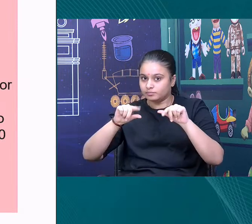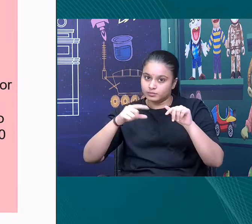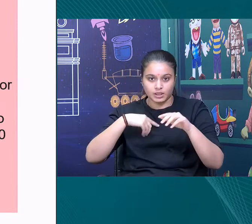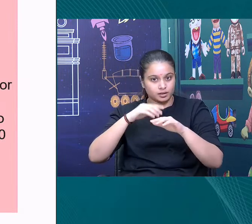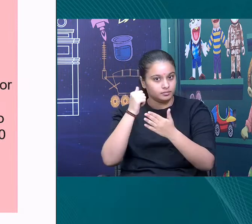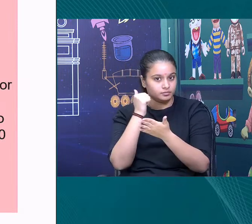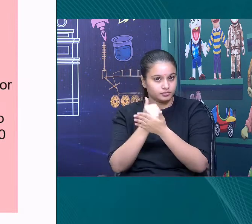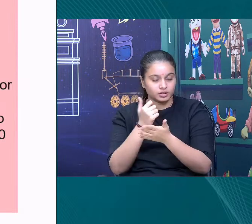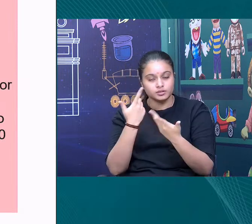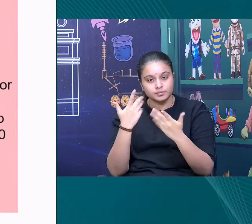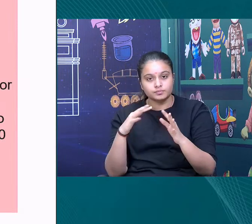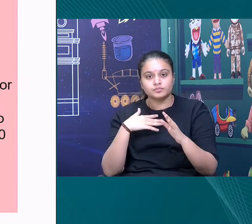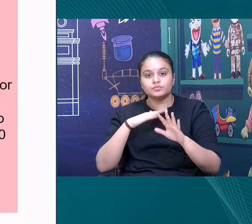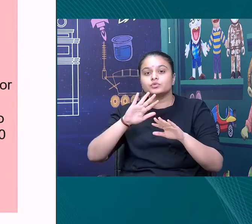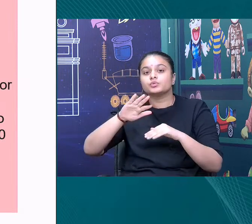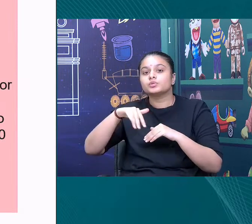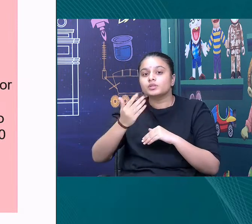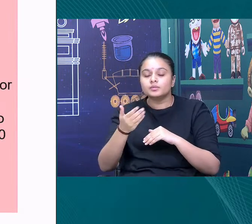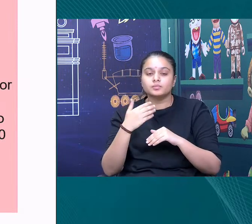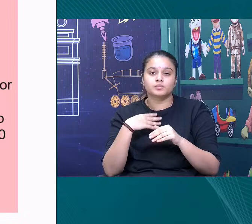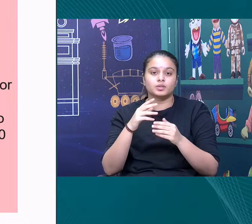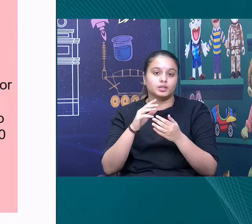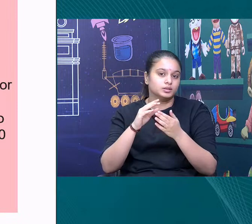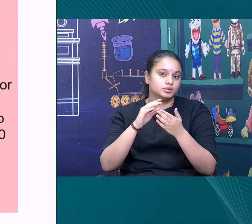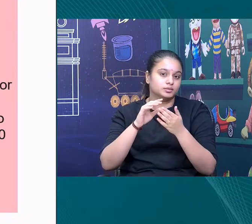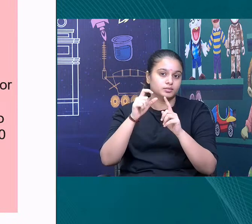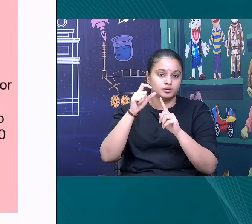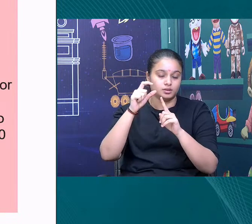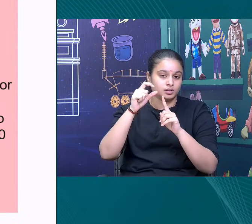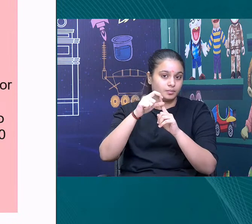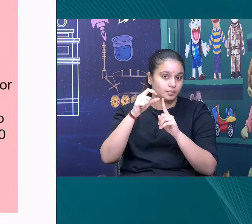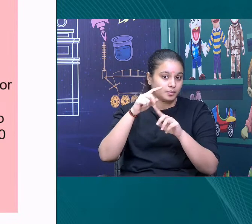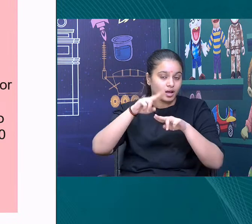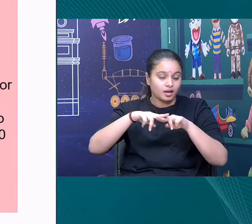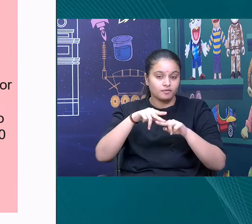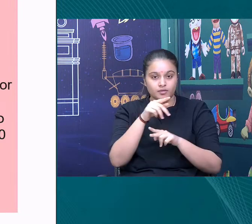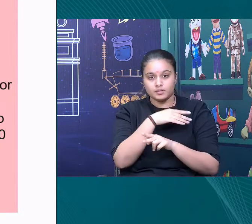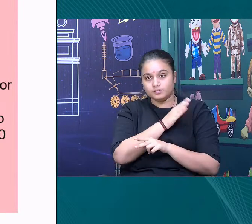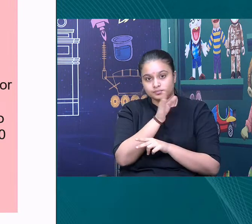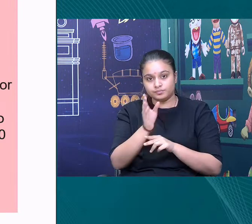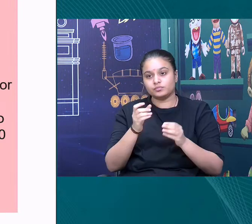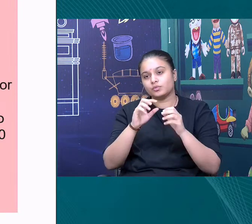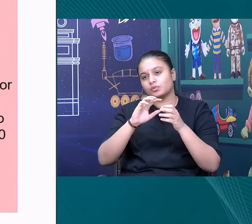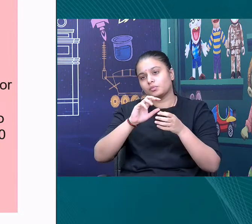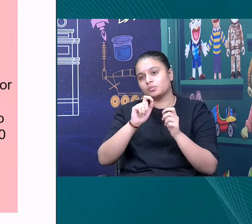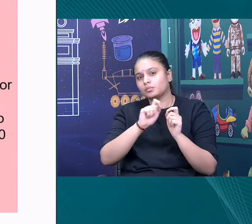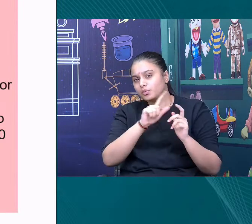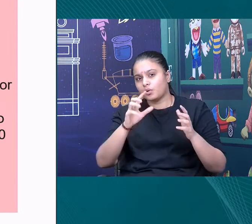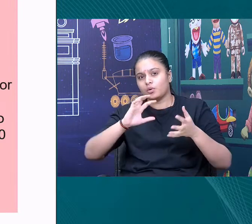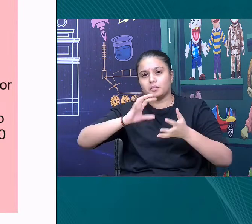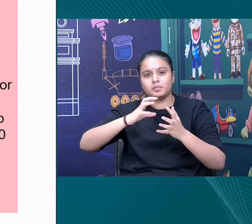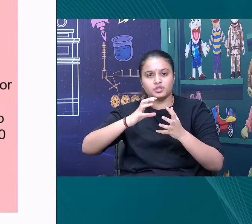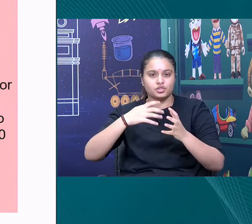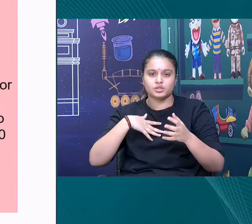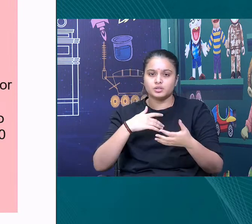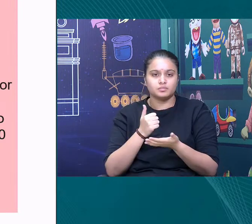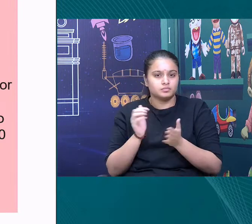he arrived, he was taken aback by Hawking's appearance because all the machines were supporting his frail